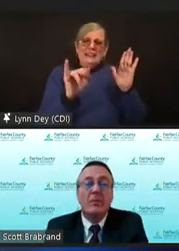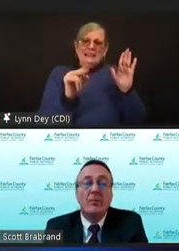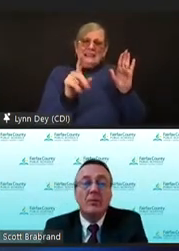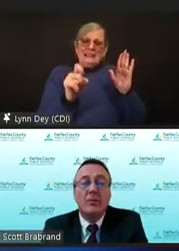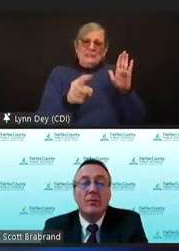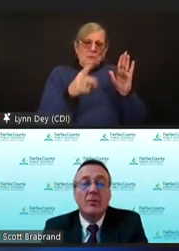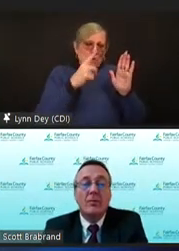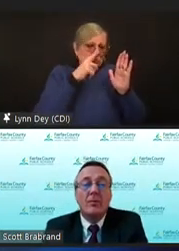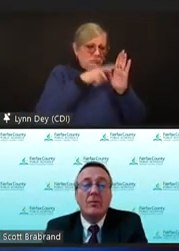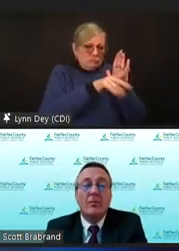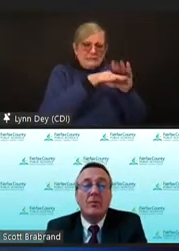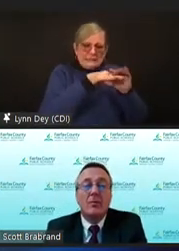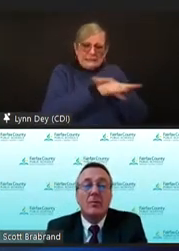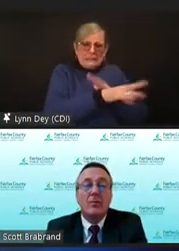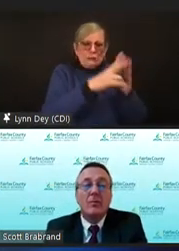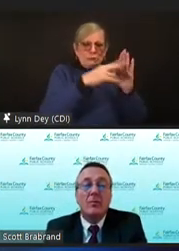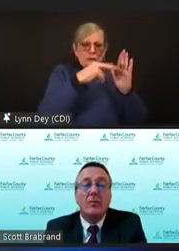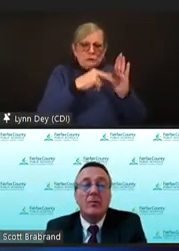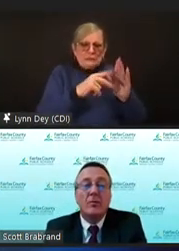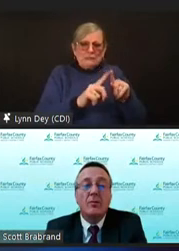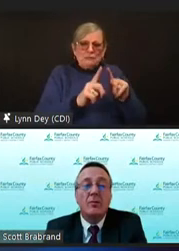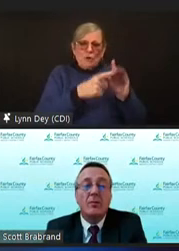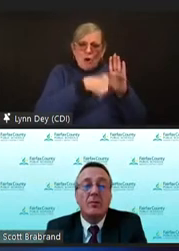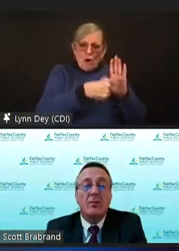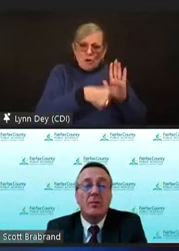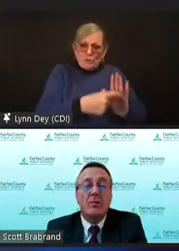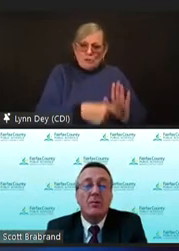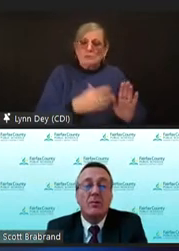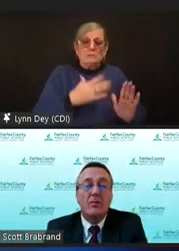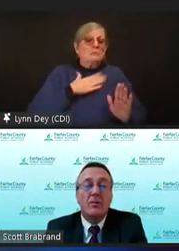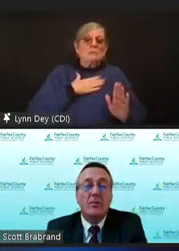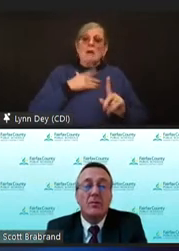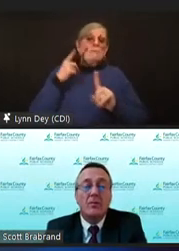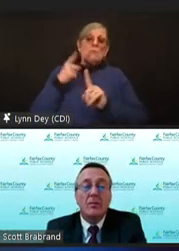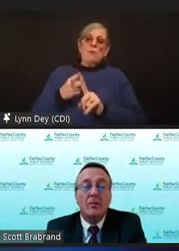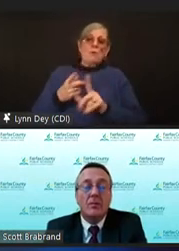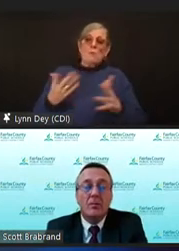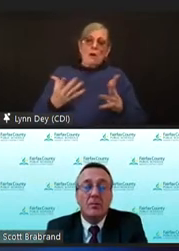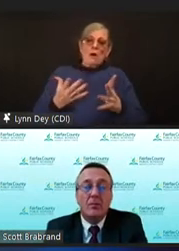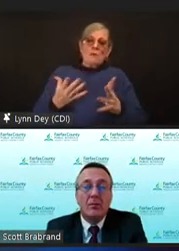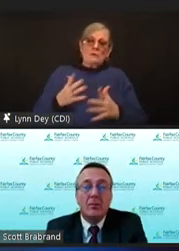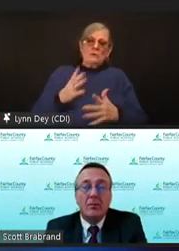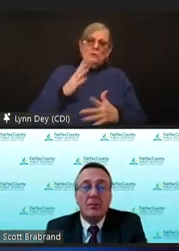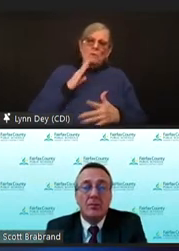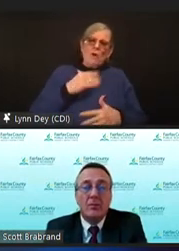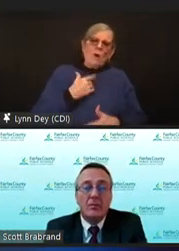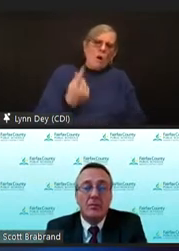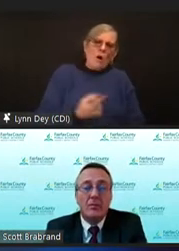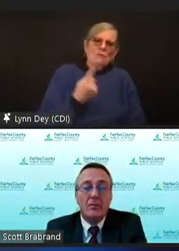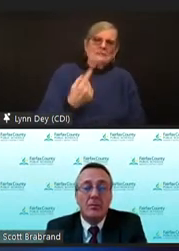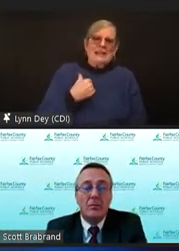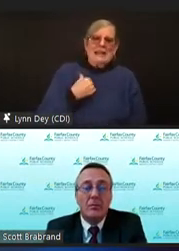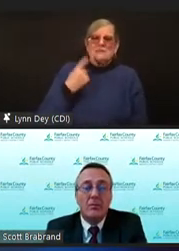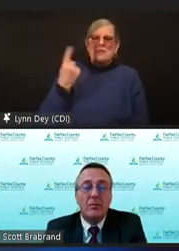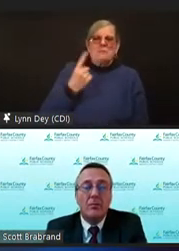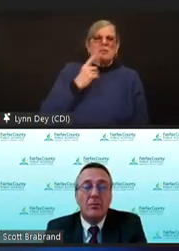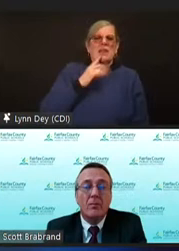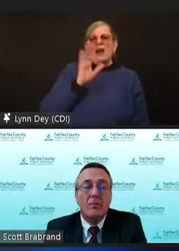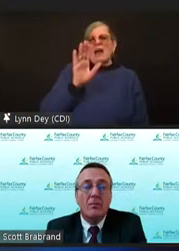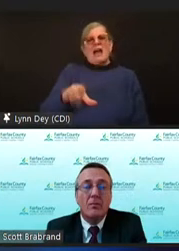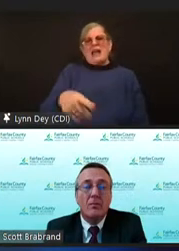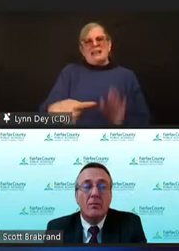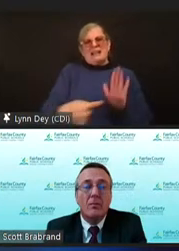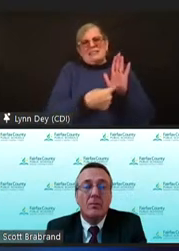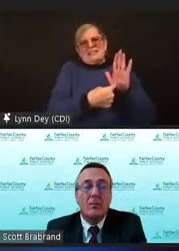through. But the long and the short of it is that there will always be someone who will try to point to a controversy that will